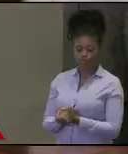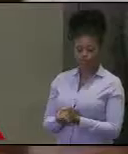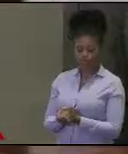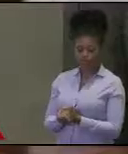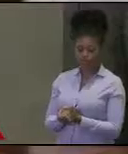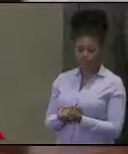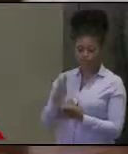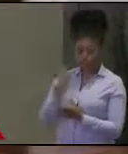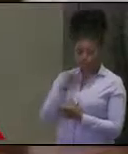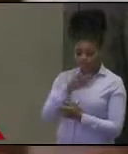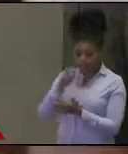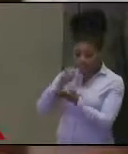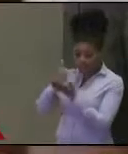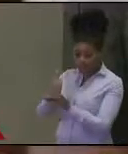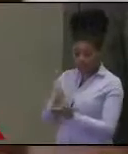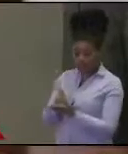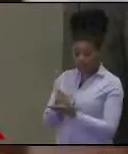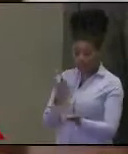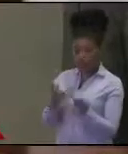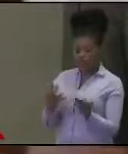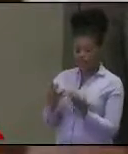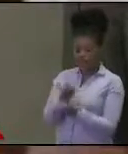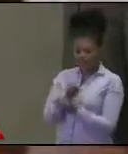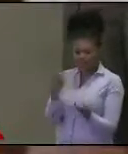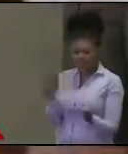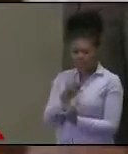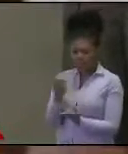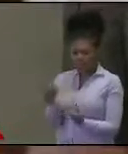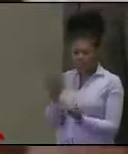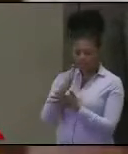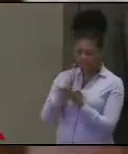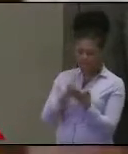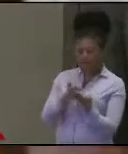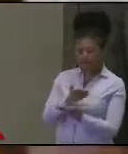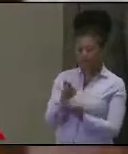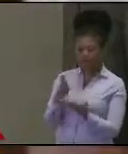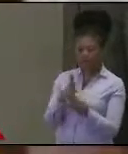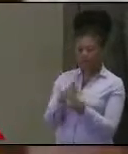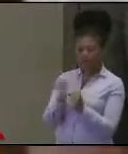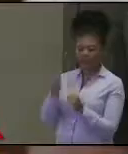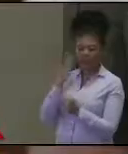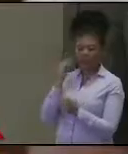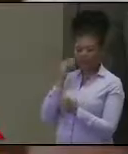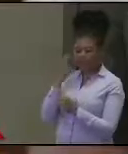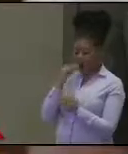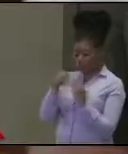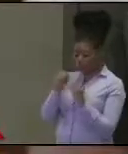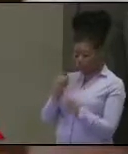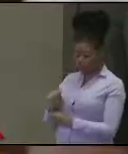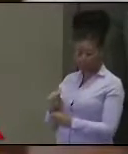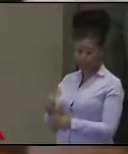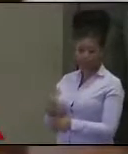where you are seated. Mhlawumbe uninzi lwenu okanye half of people here never experience what I'm talking about.